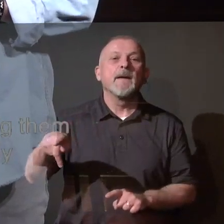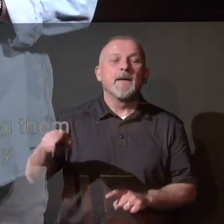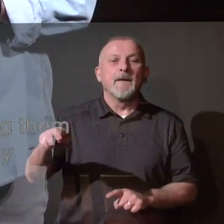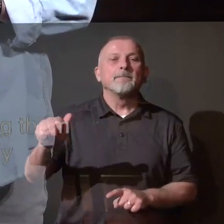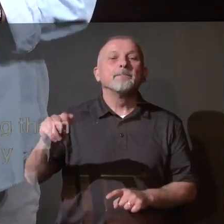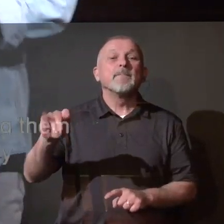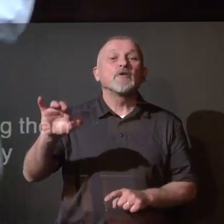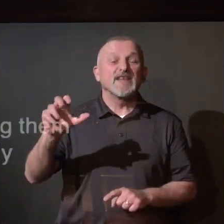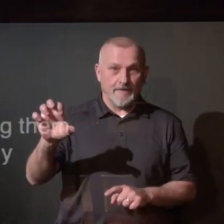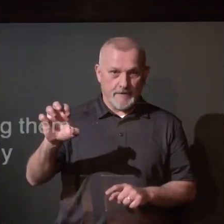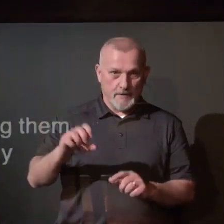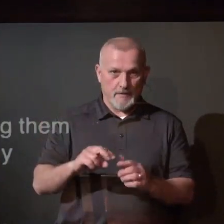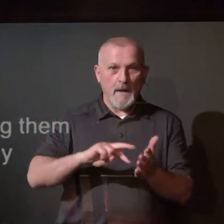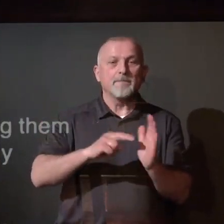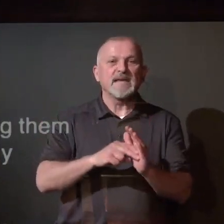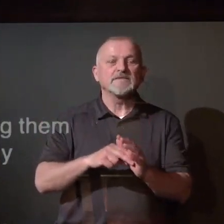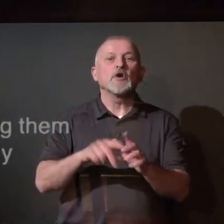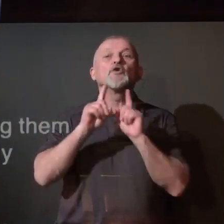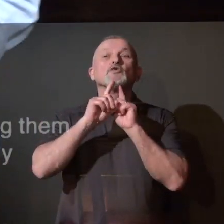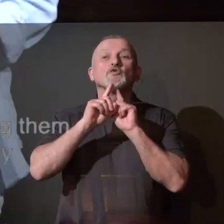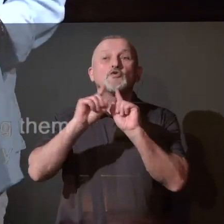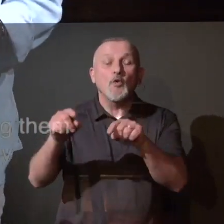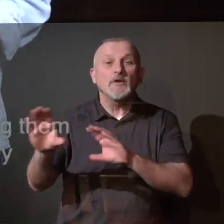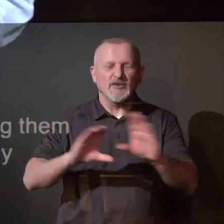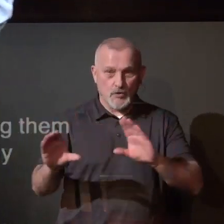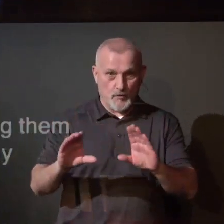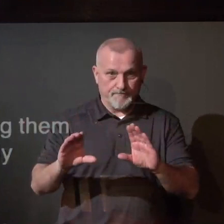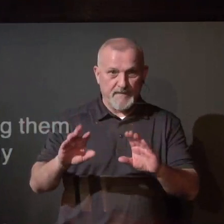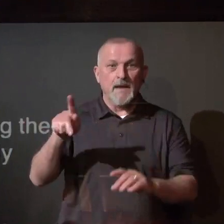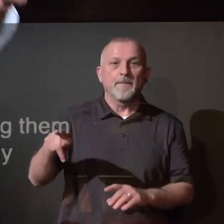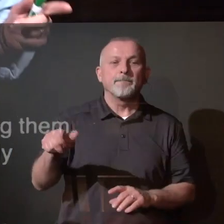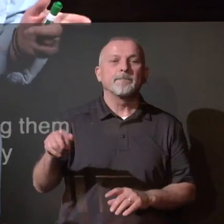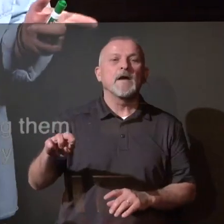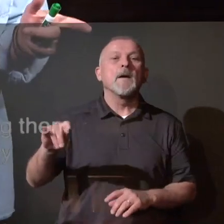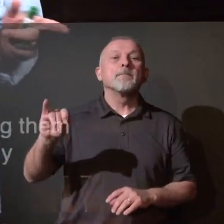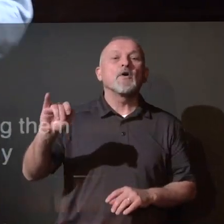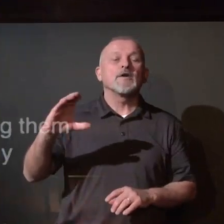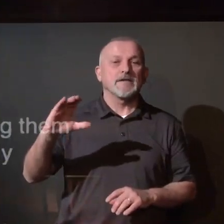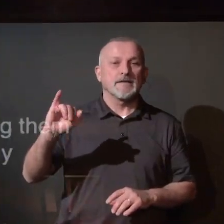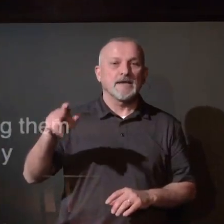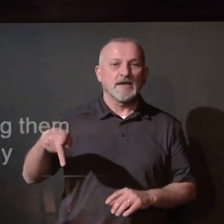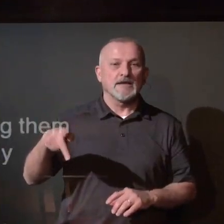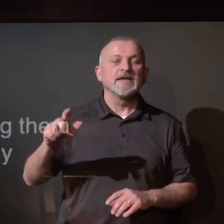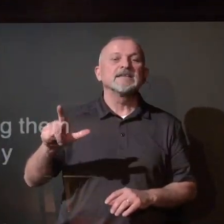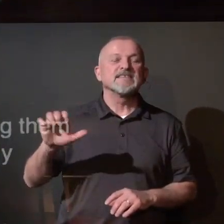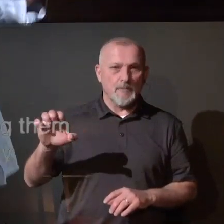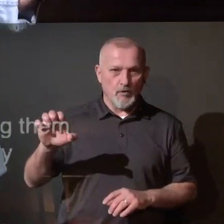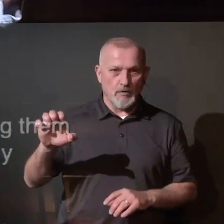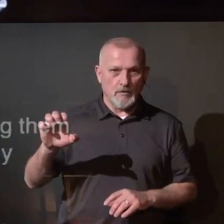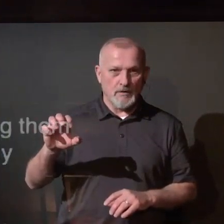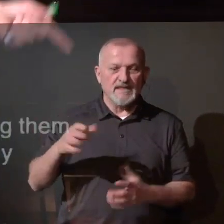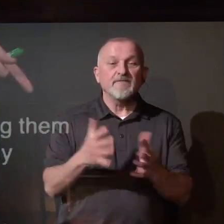sentence. The participles usually end in ing, which the participles show you how to